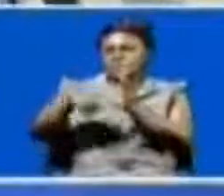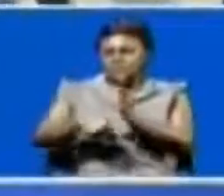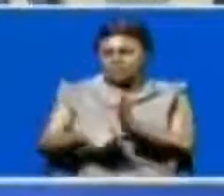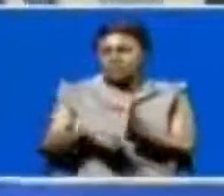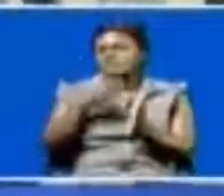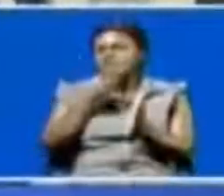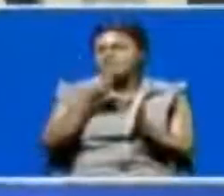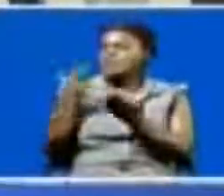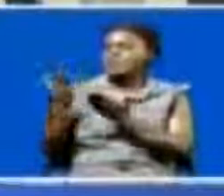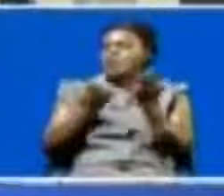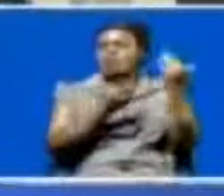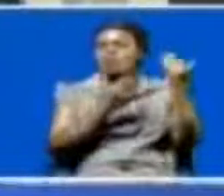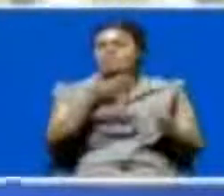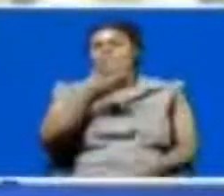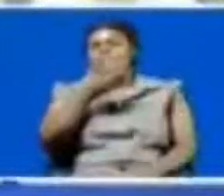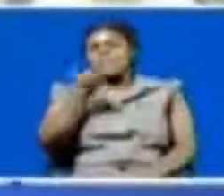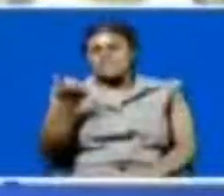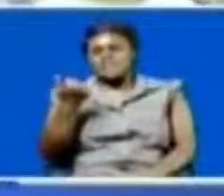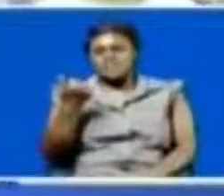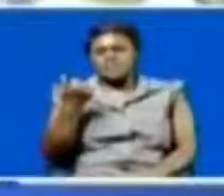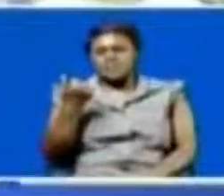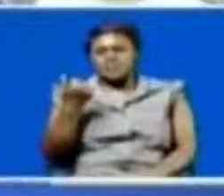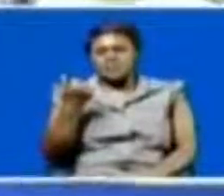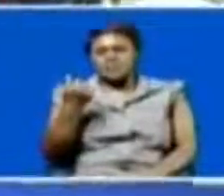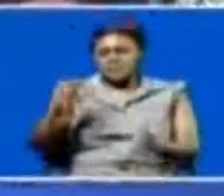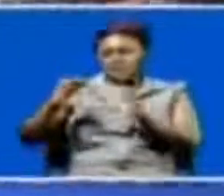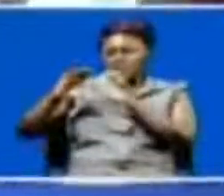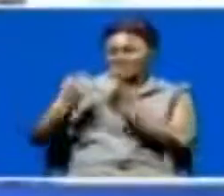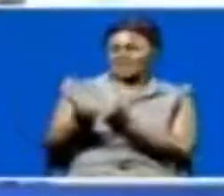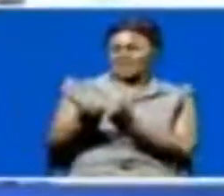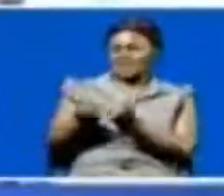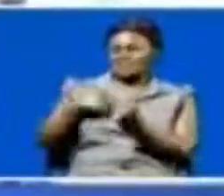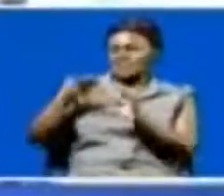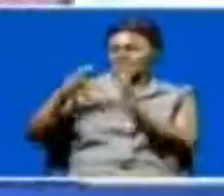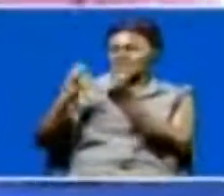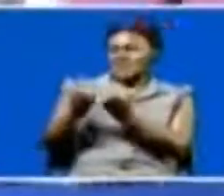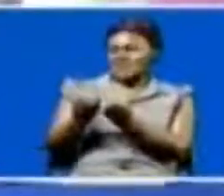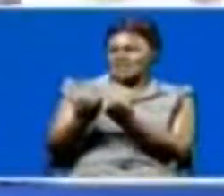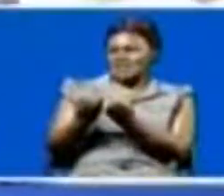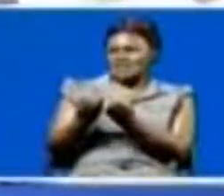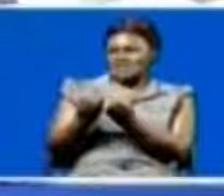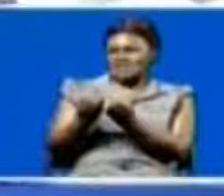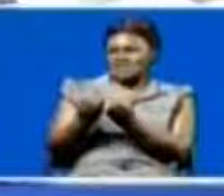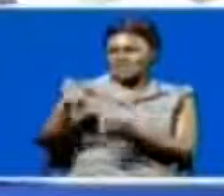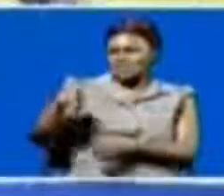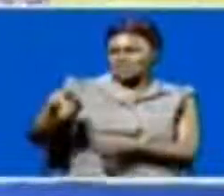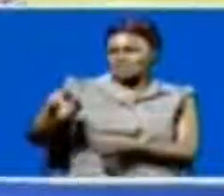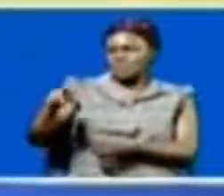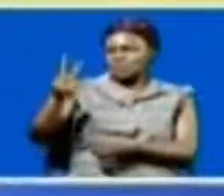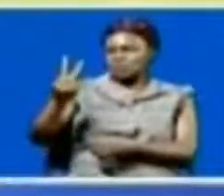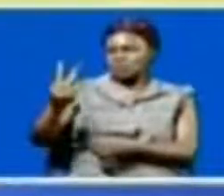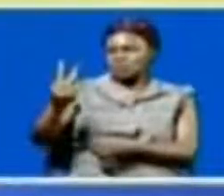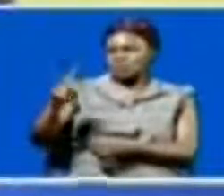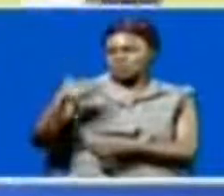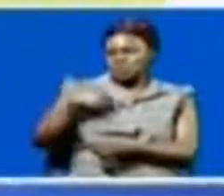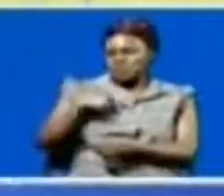father, hoping for the best. Niko darasa la tipitu top.